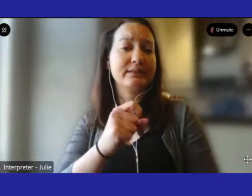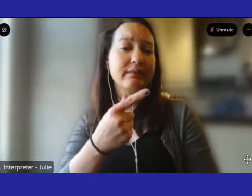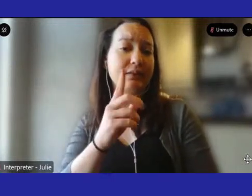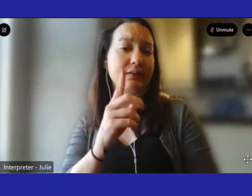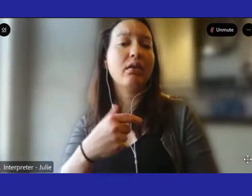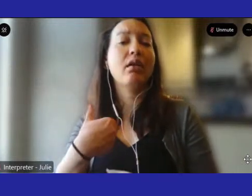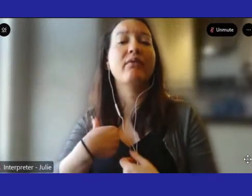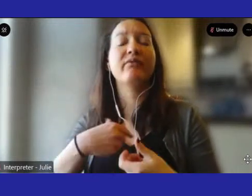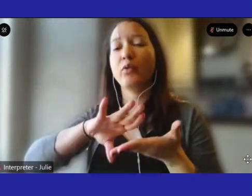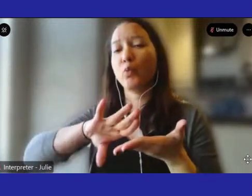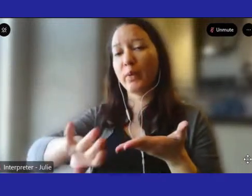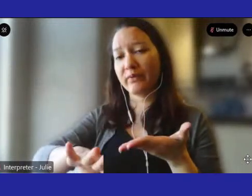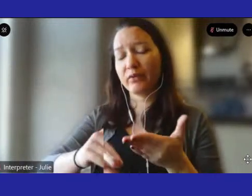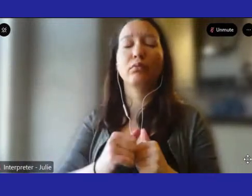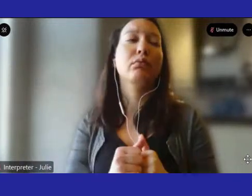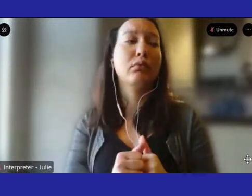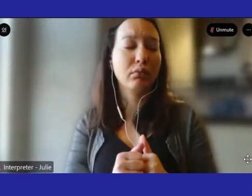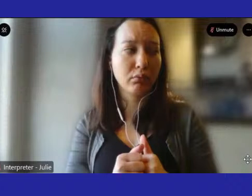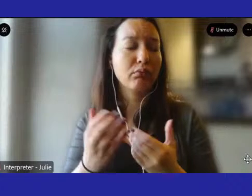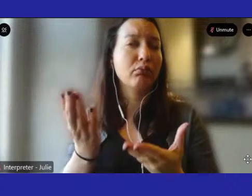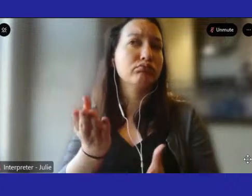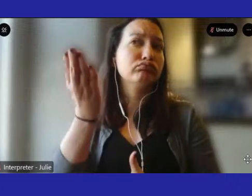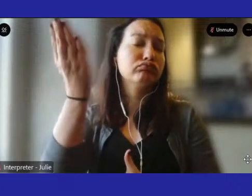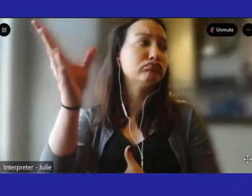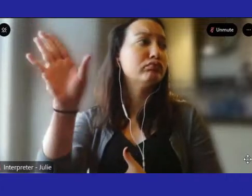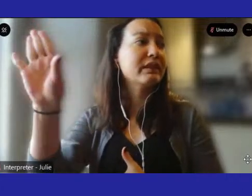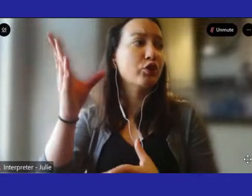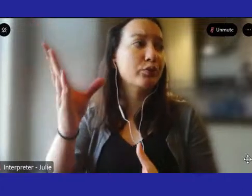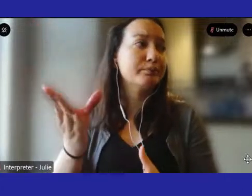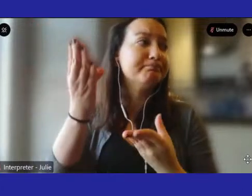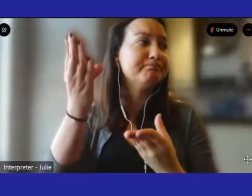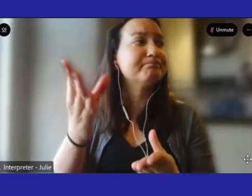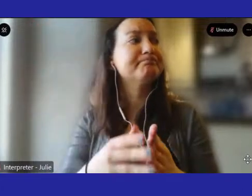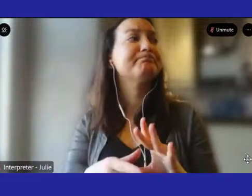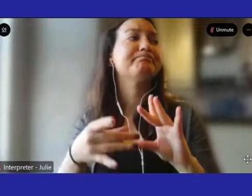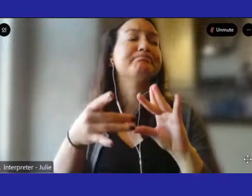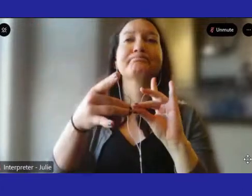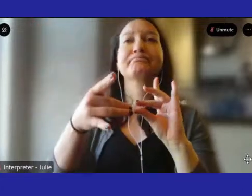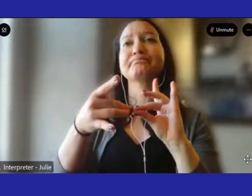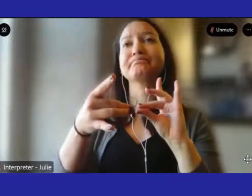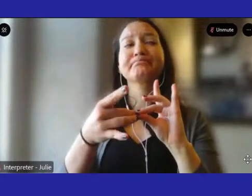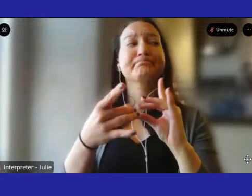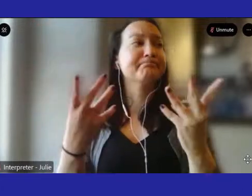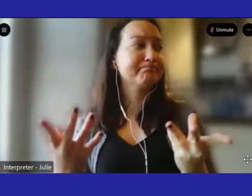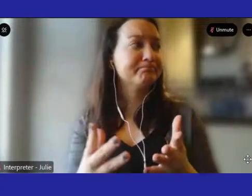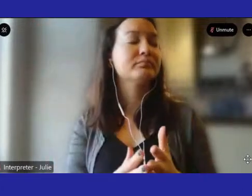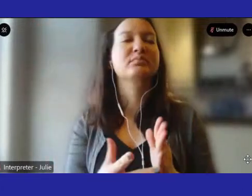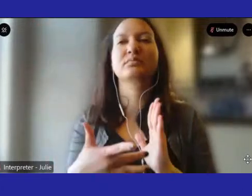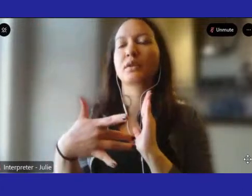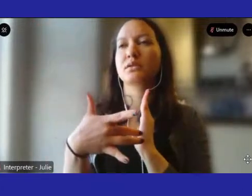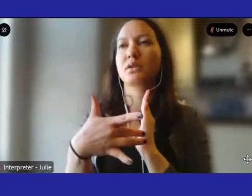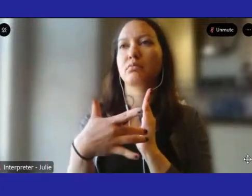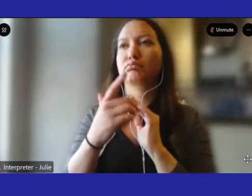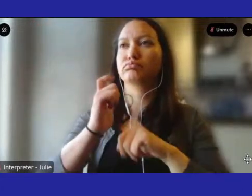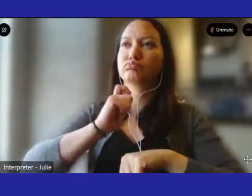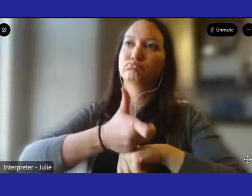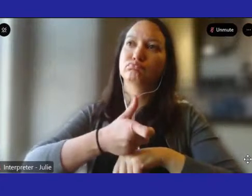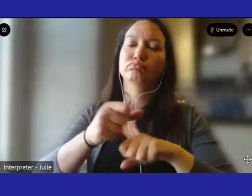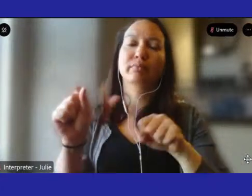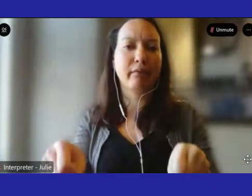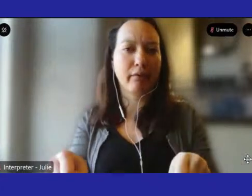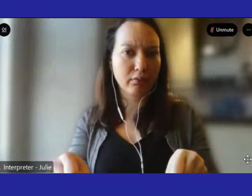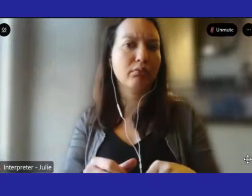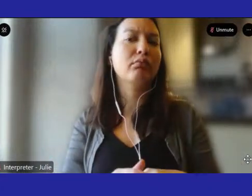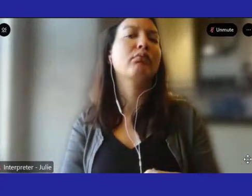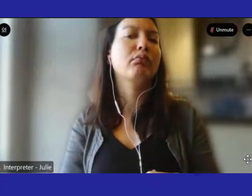with their proposal to say that they essentially have technology in place to be able to do